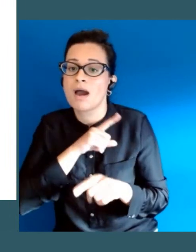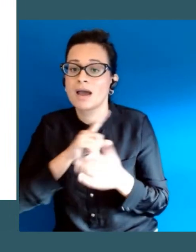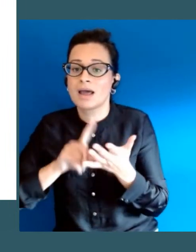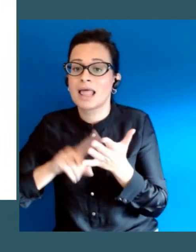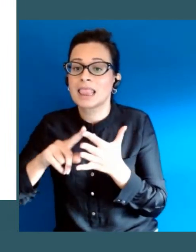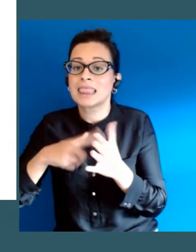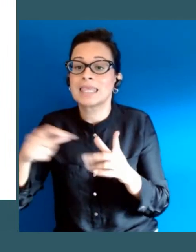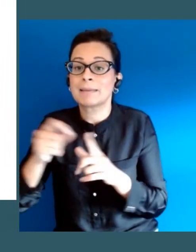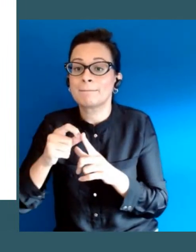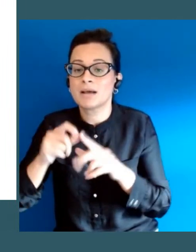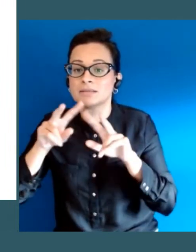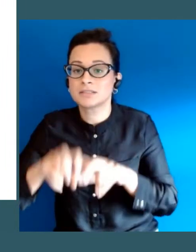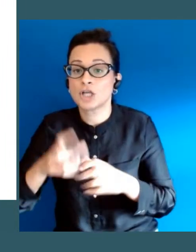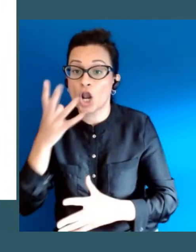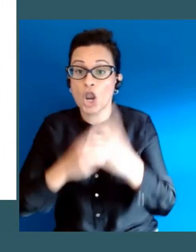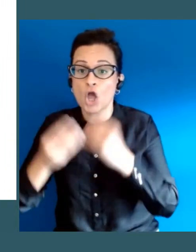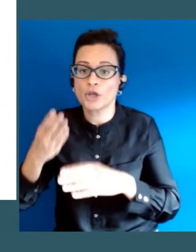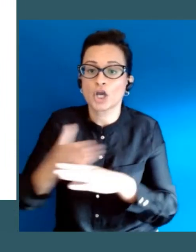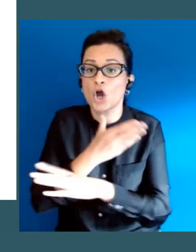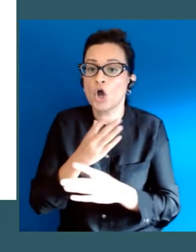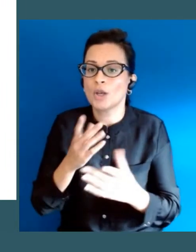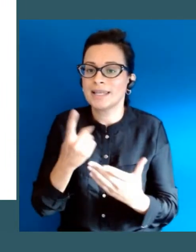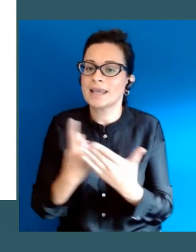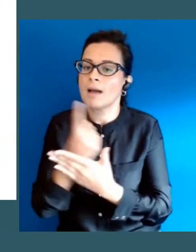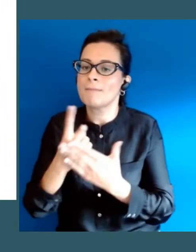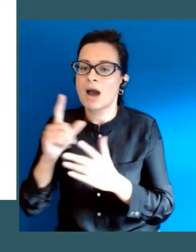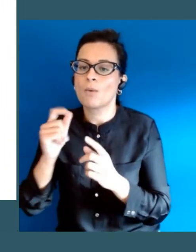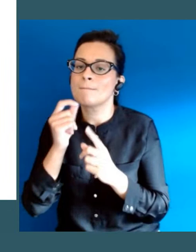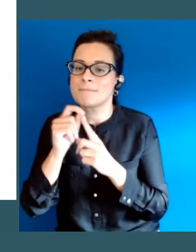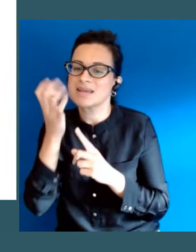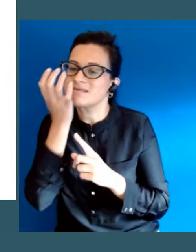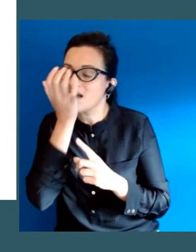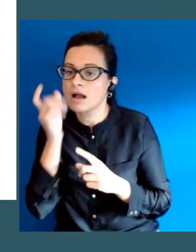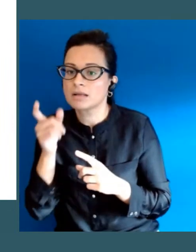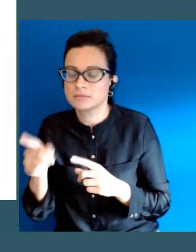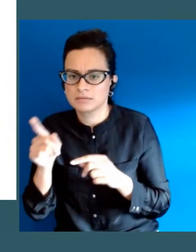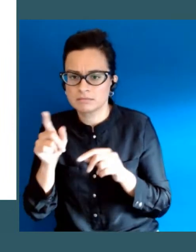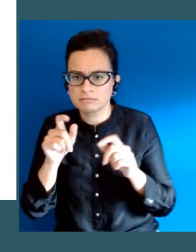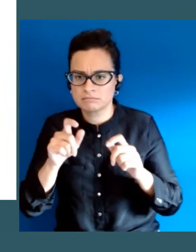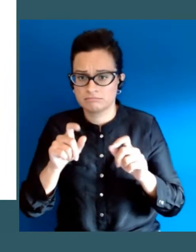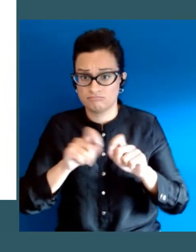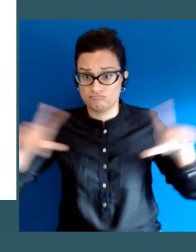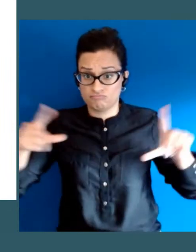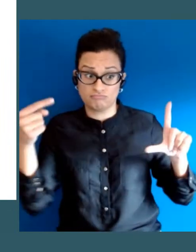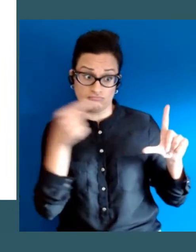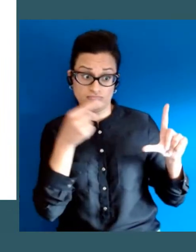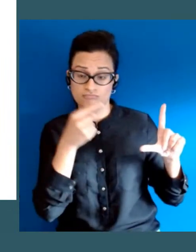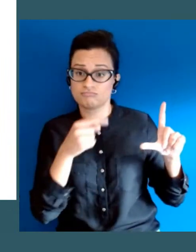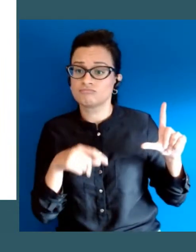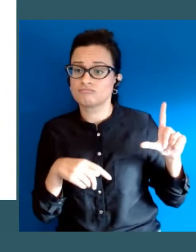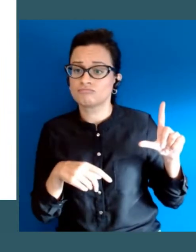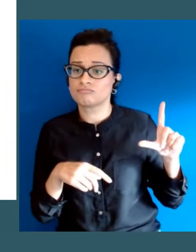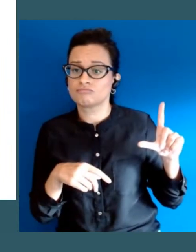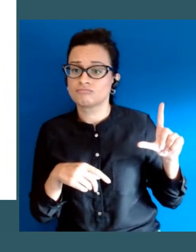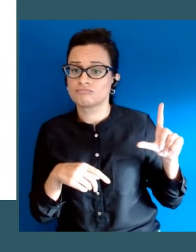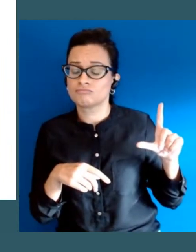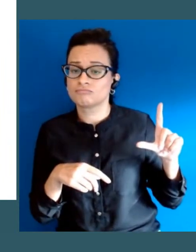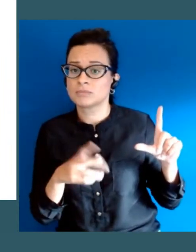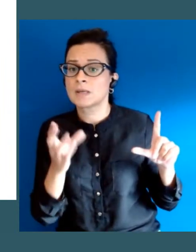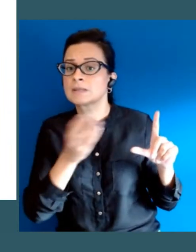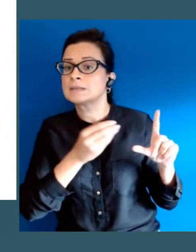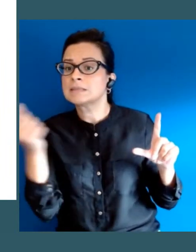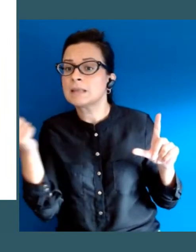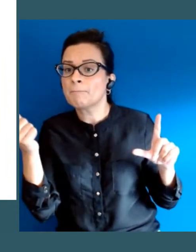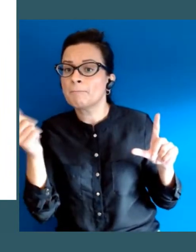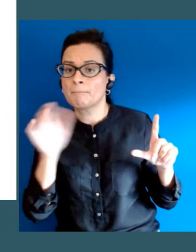early about peanut. And what was seen was that infants that were not sensitized to